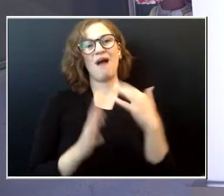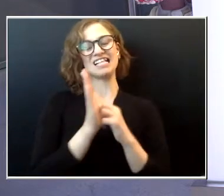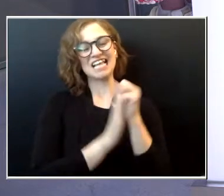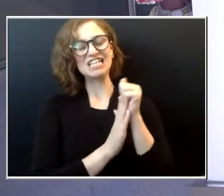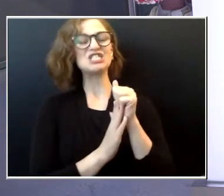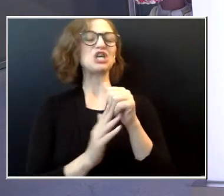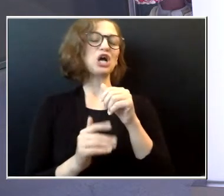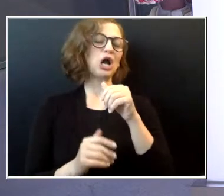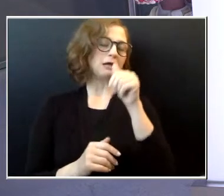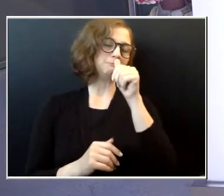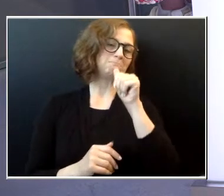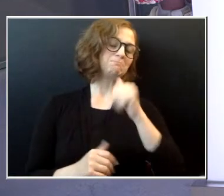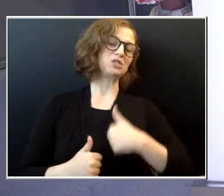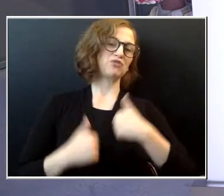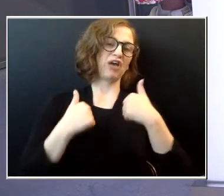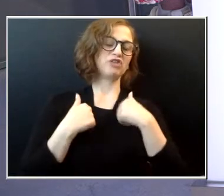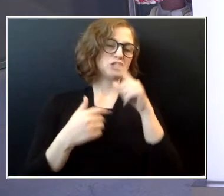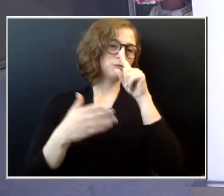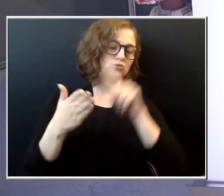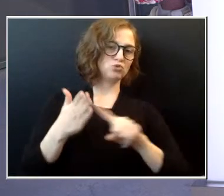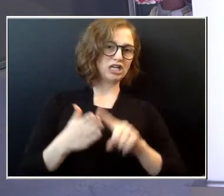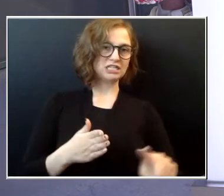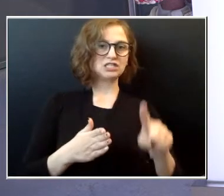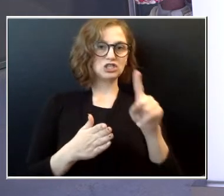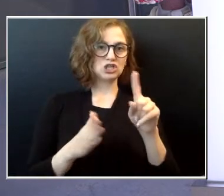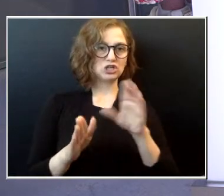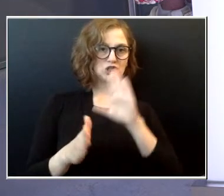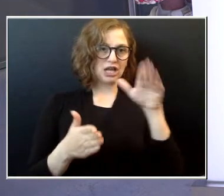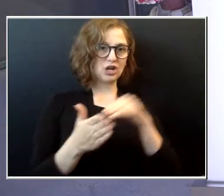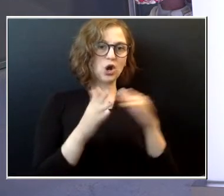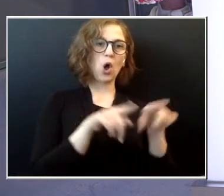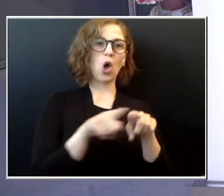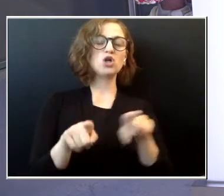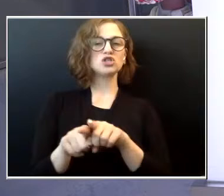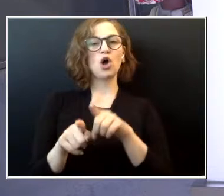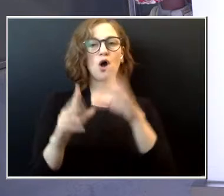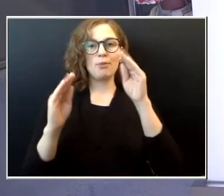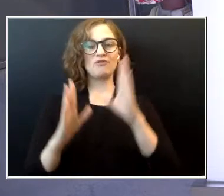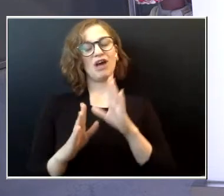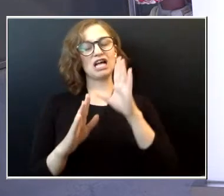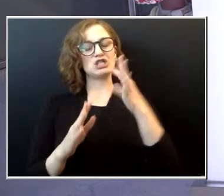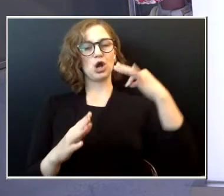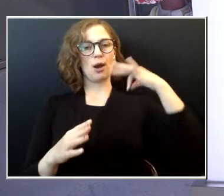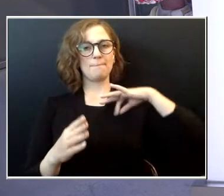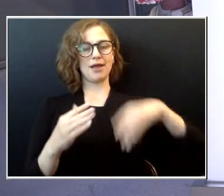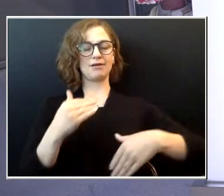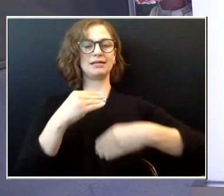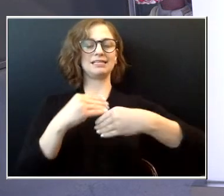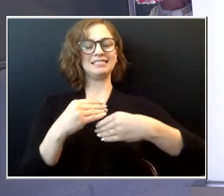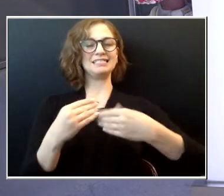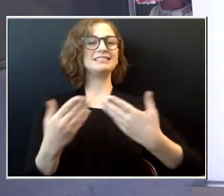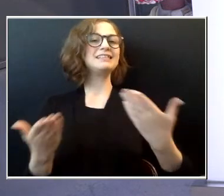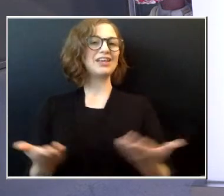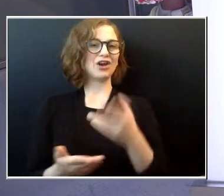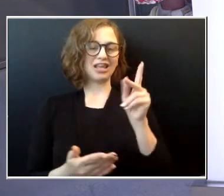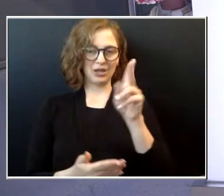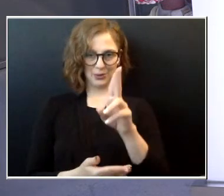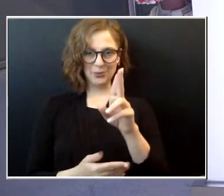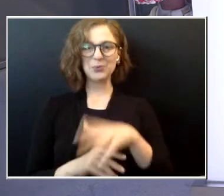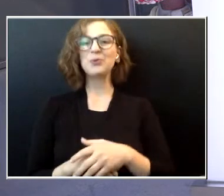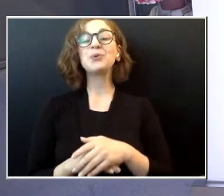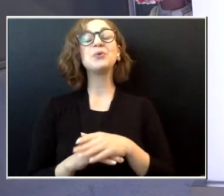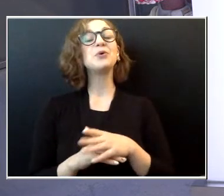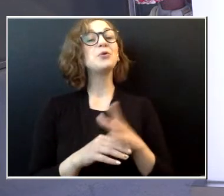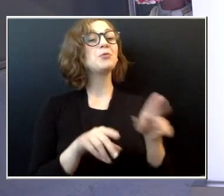She's also professor emeritus in the KU School of Medicine and has a long and storied career here at the health system. Also with us,